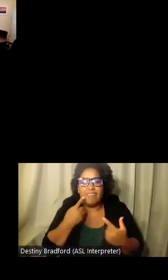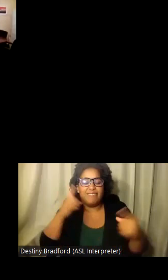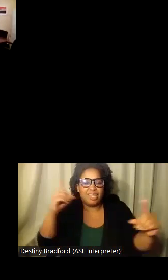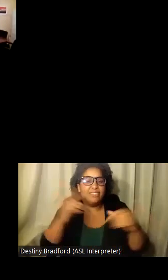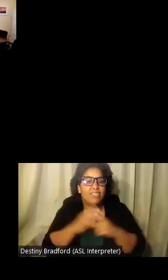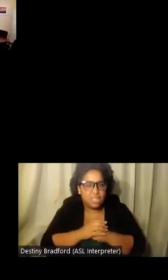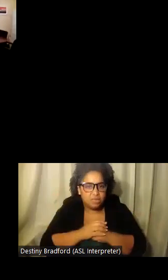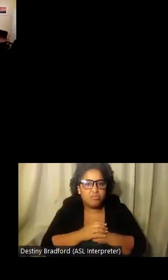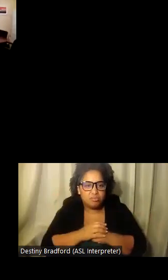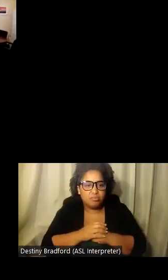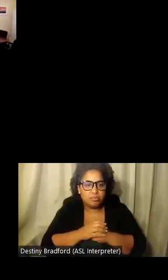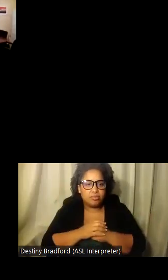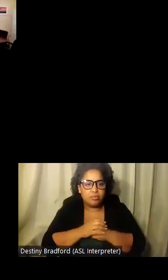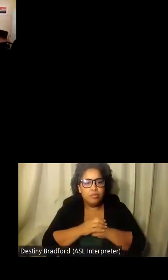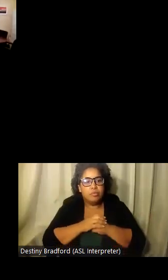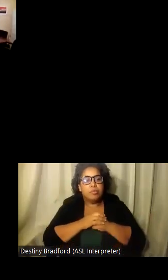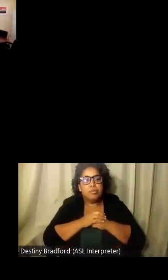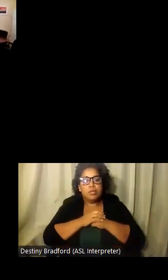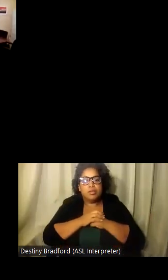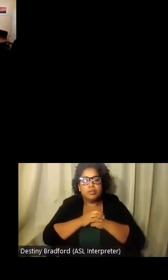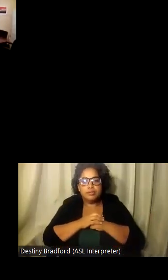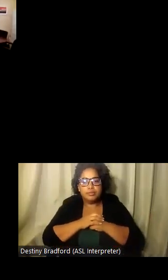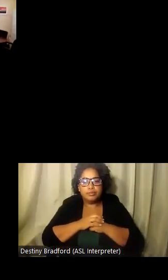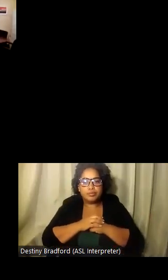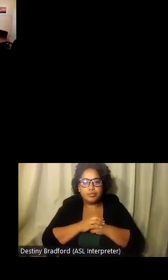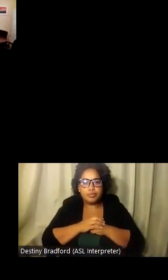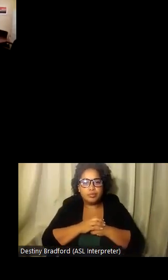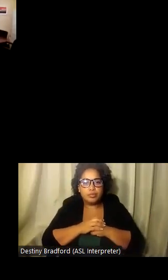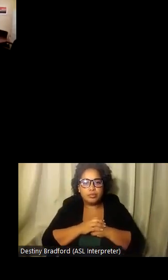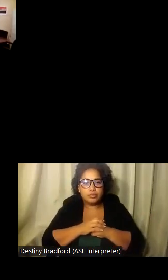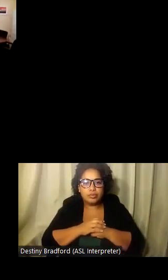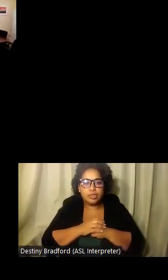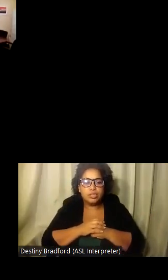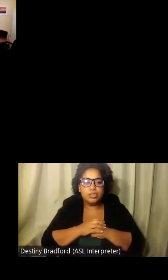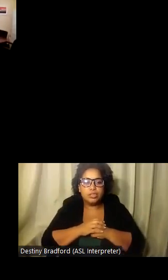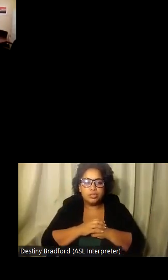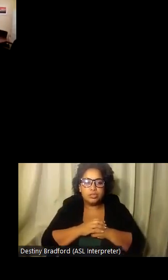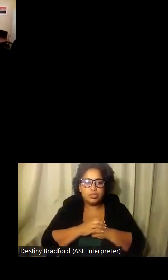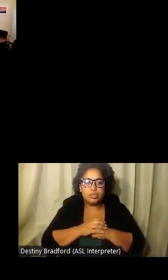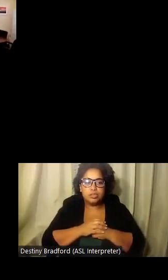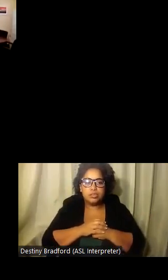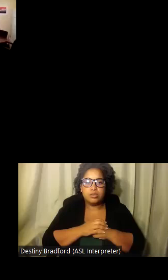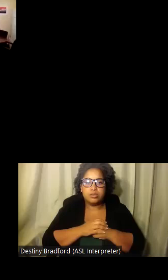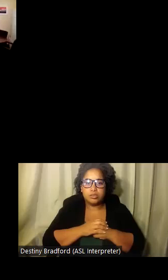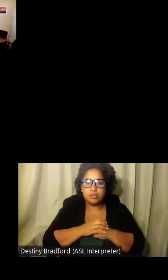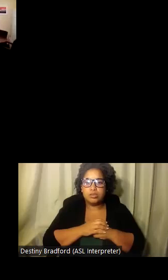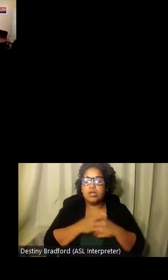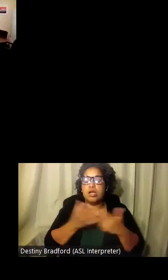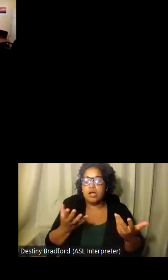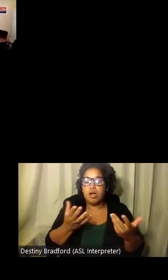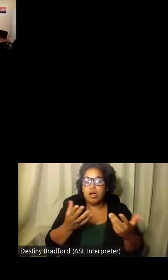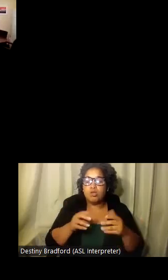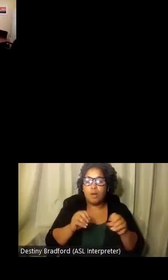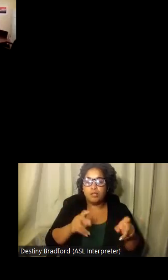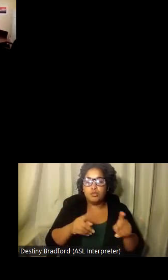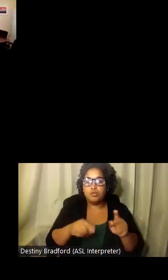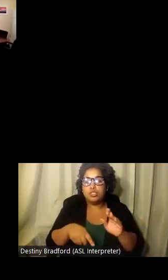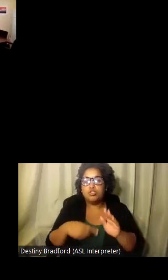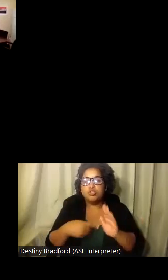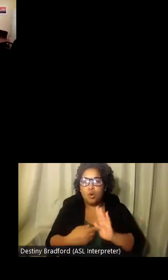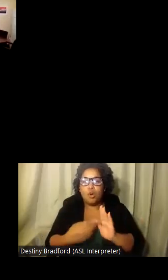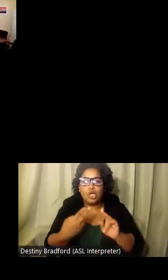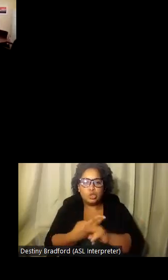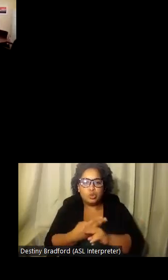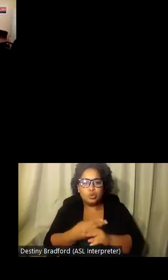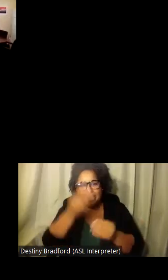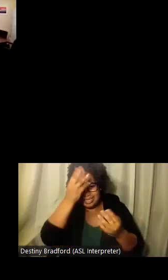Here's also an opportunity, I think, to demonstrate how to use data to demonstrate how we can shift our system from one that